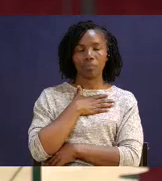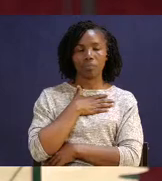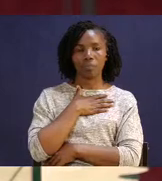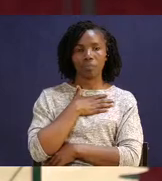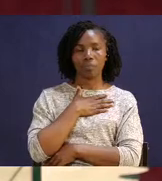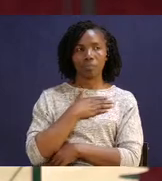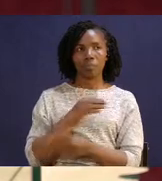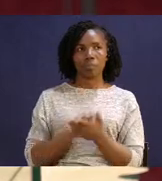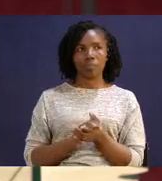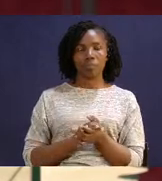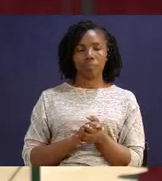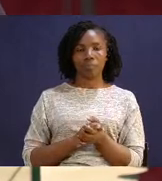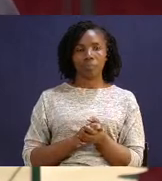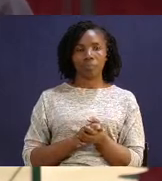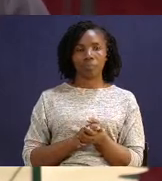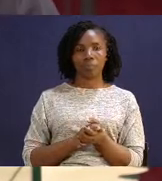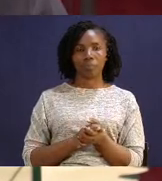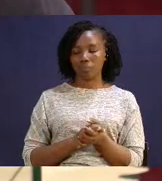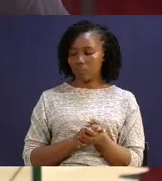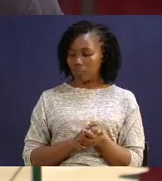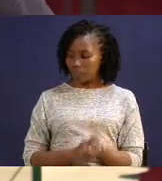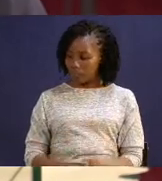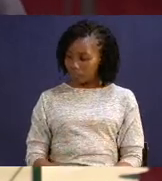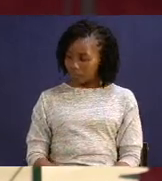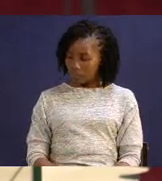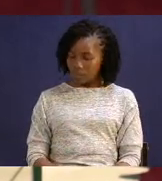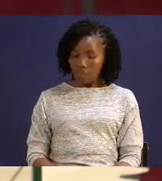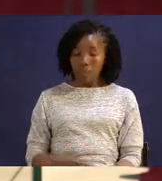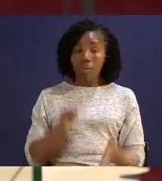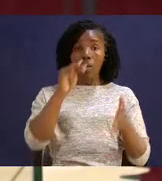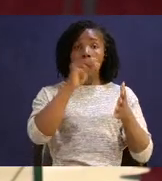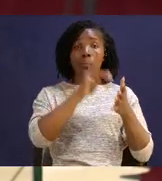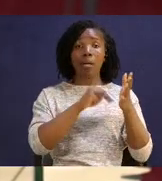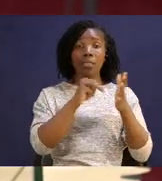Put this verse as I prepare to pray,